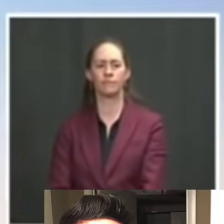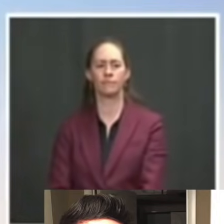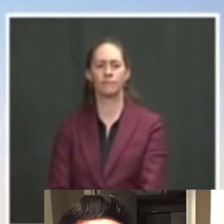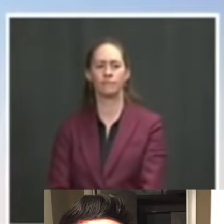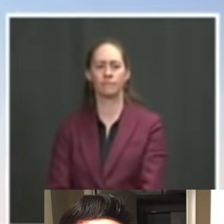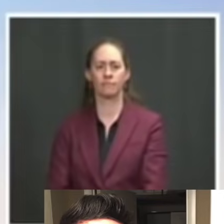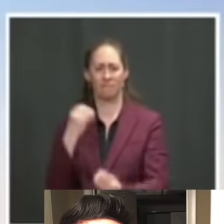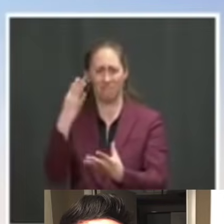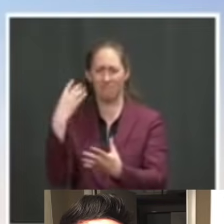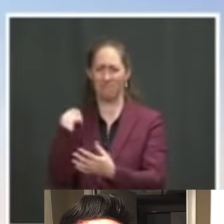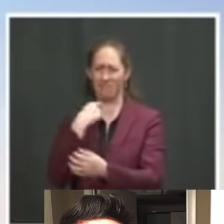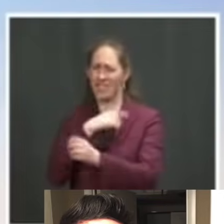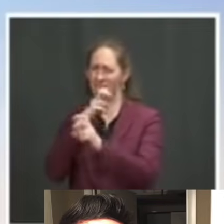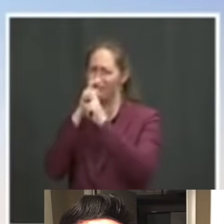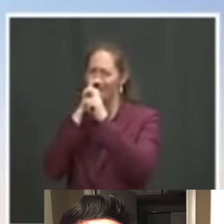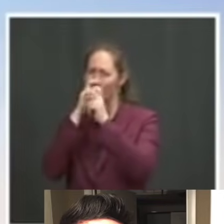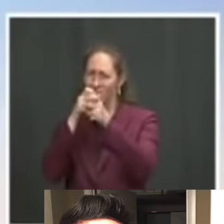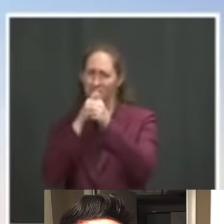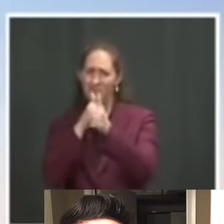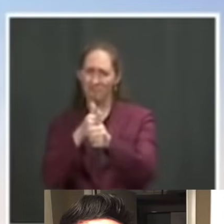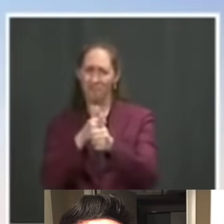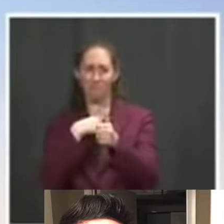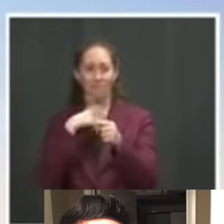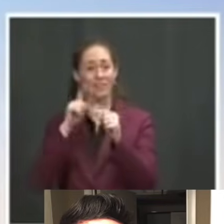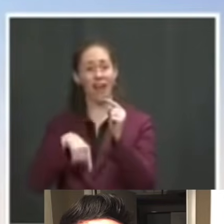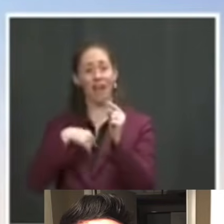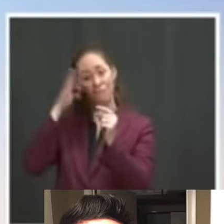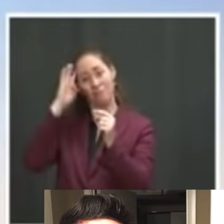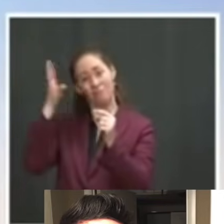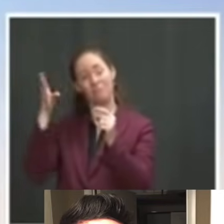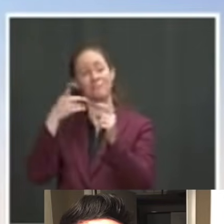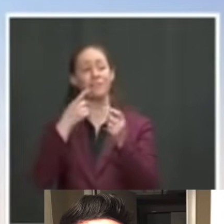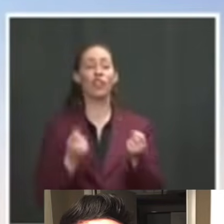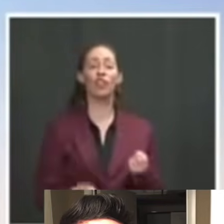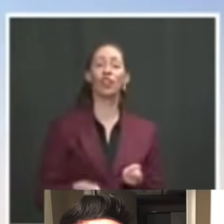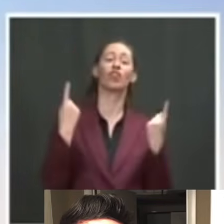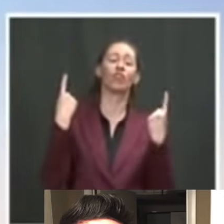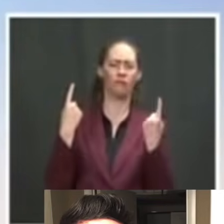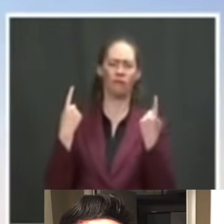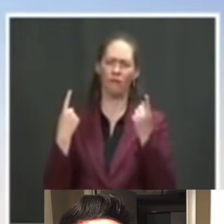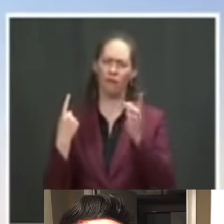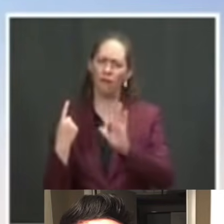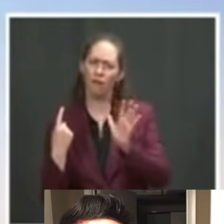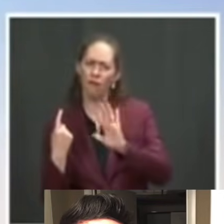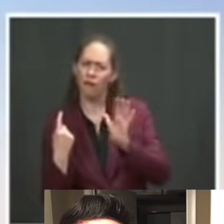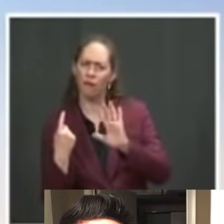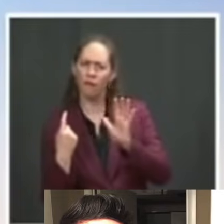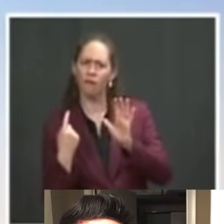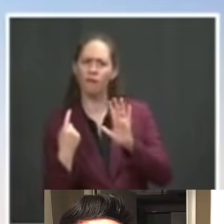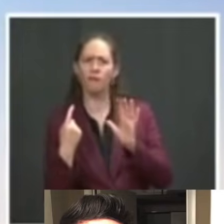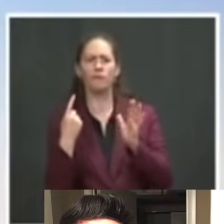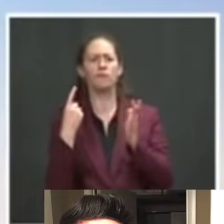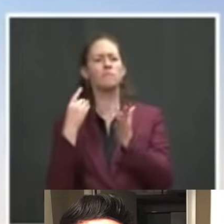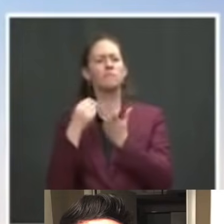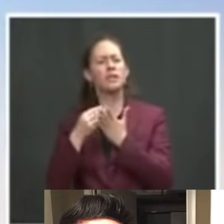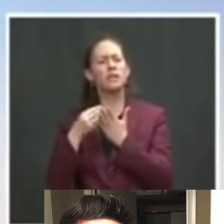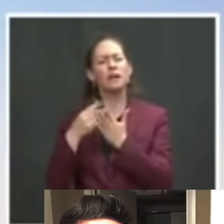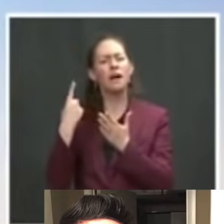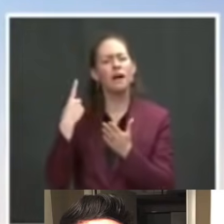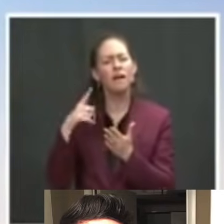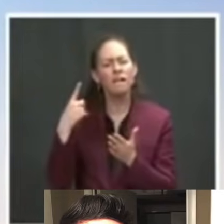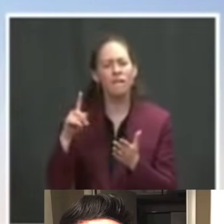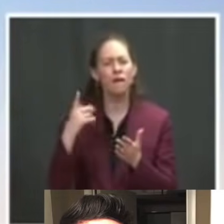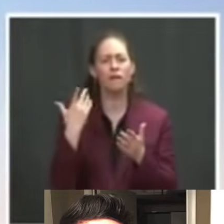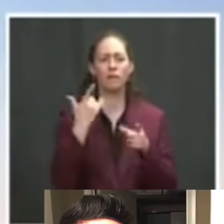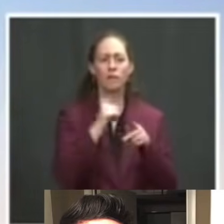of COVID response and vaccination programs, help workers train for and secure good paying jobs. Those are all needs that exist